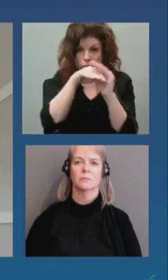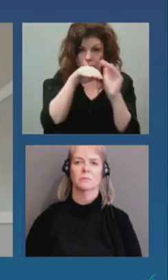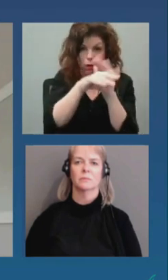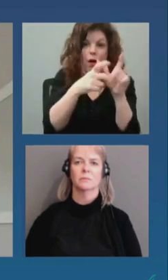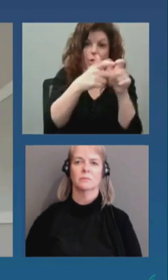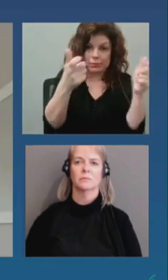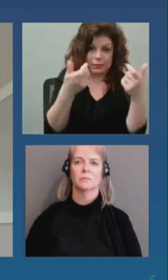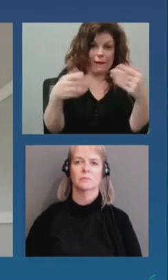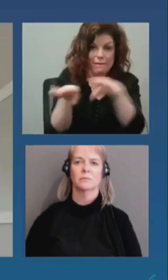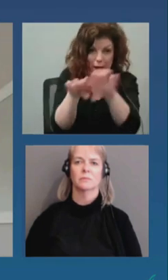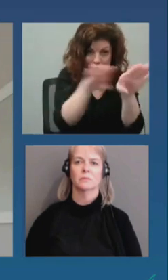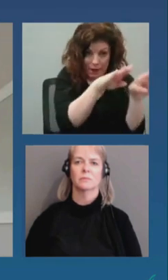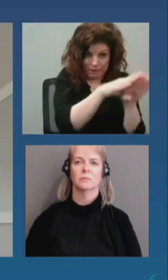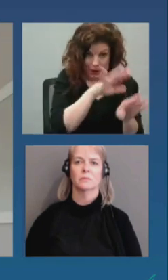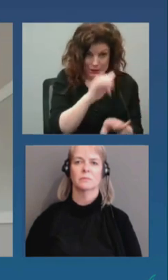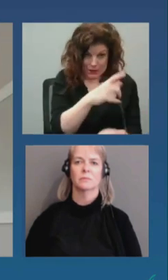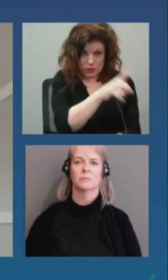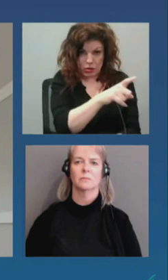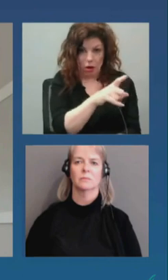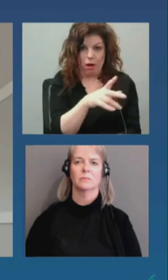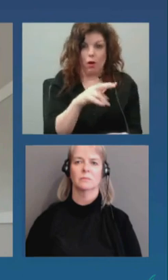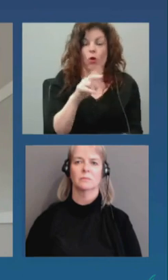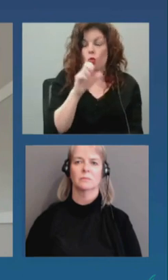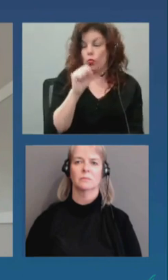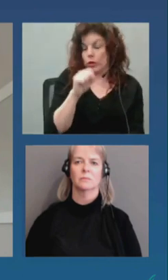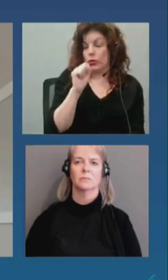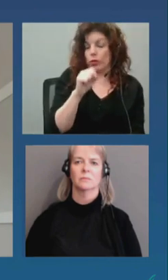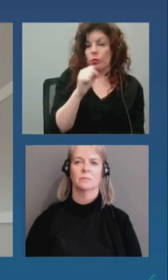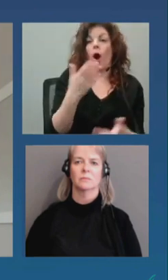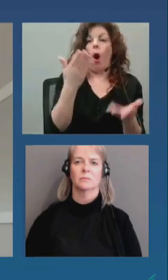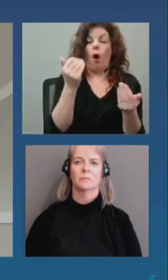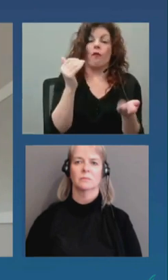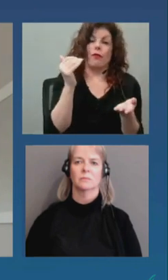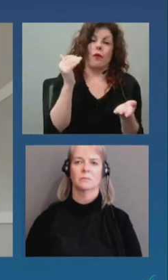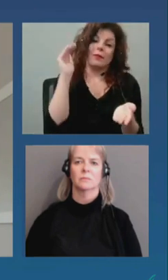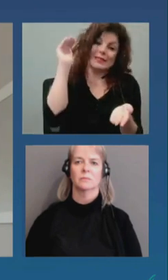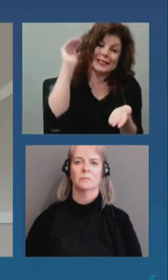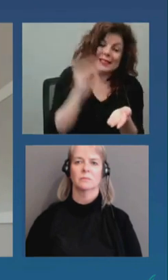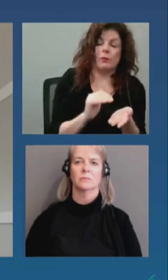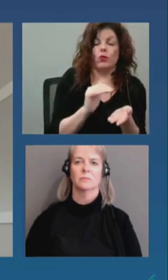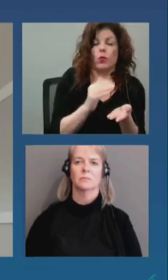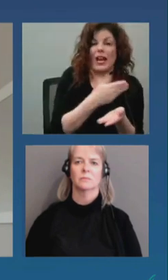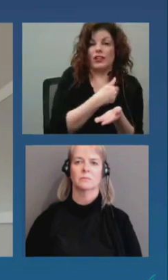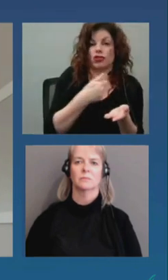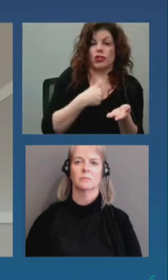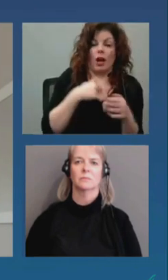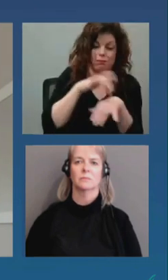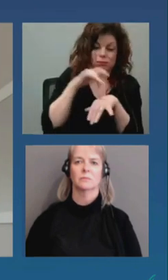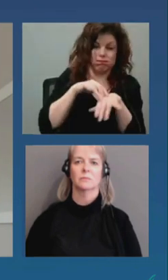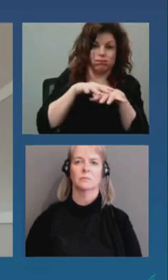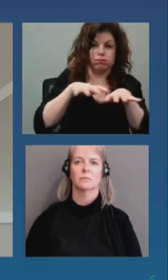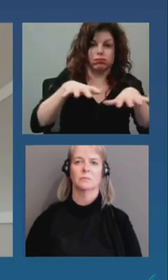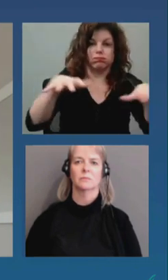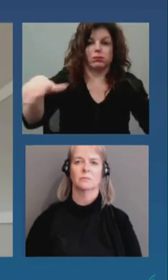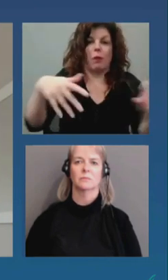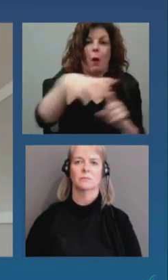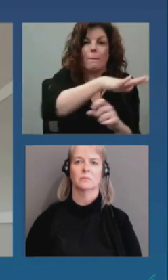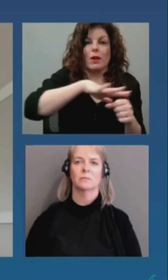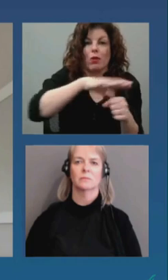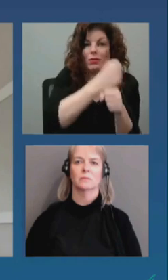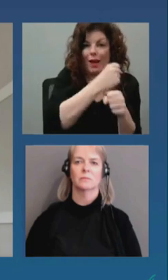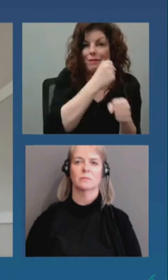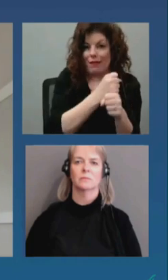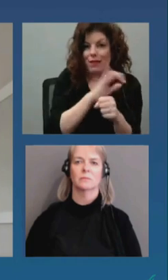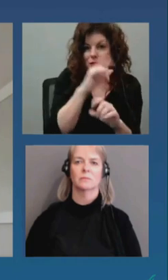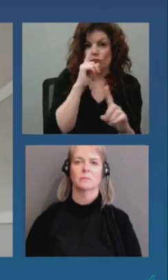que ça c'est la demande c'est de réduire les opportunités pour la transmission de COVID-19 dans le milieu de